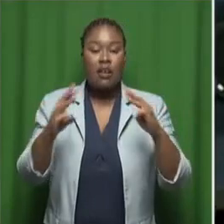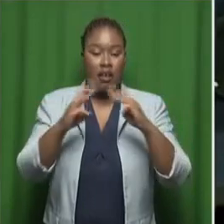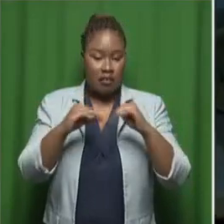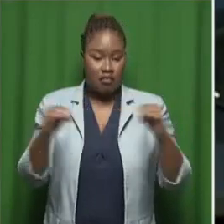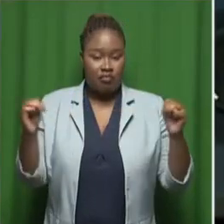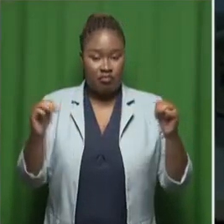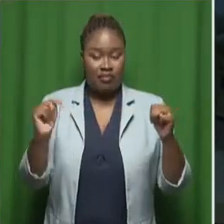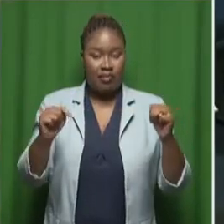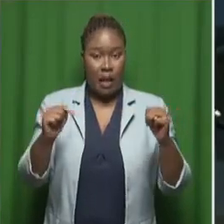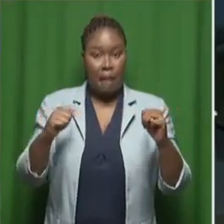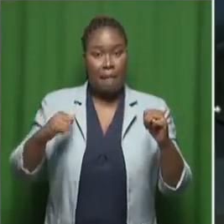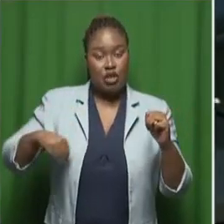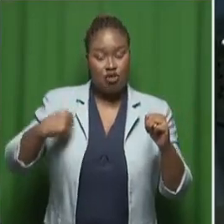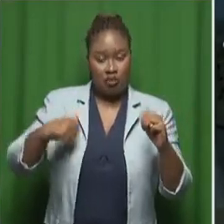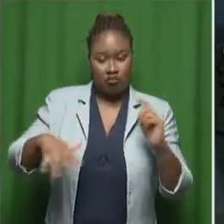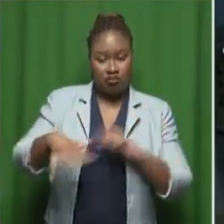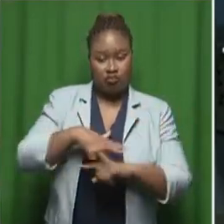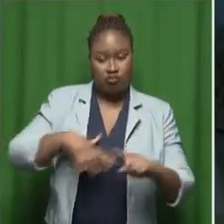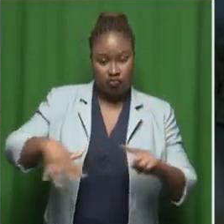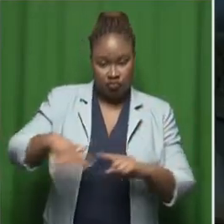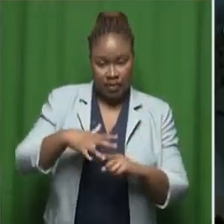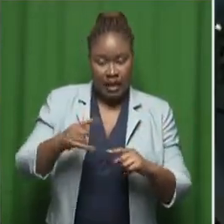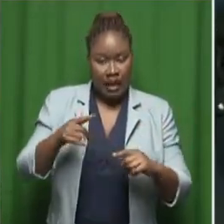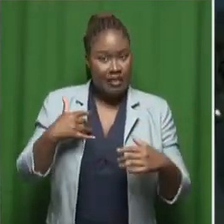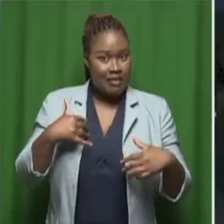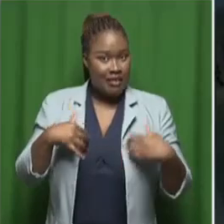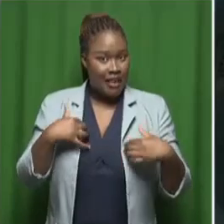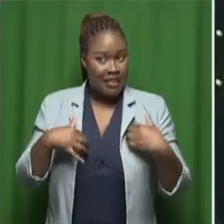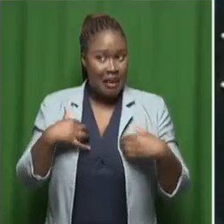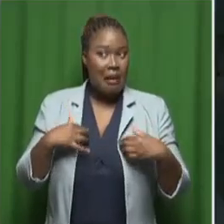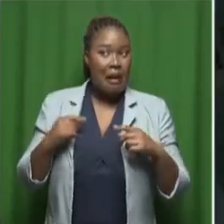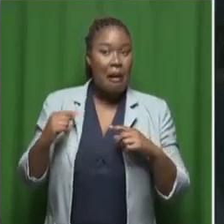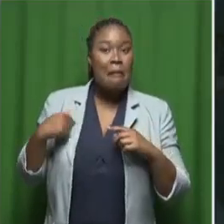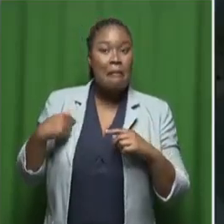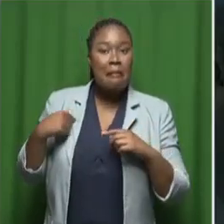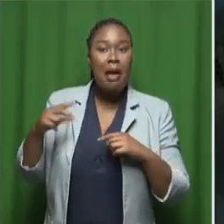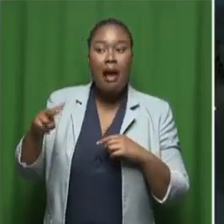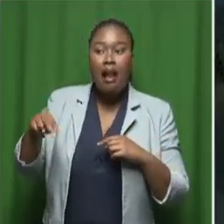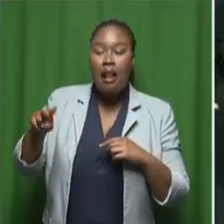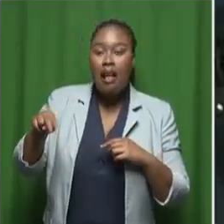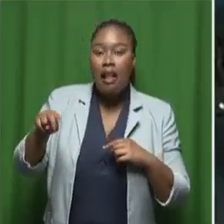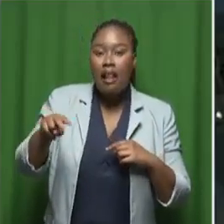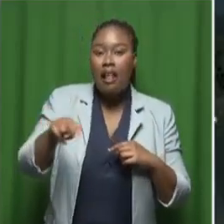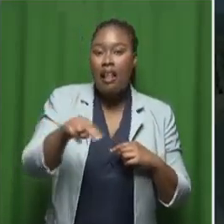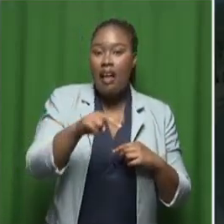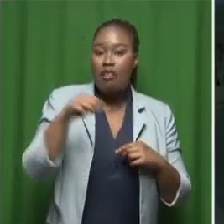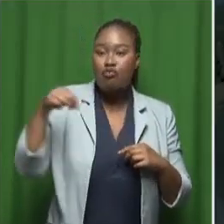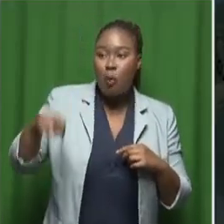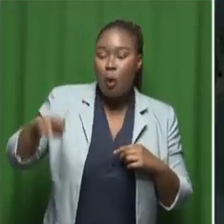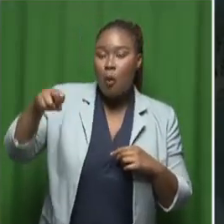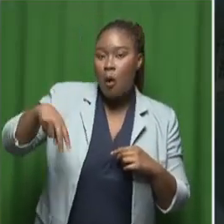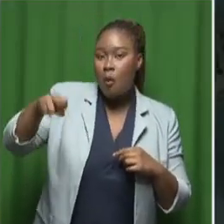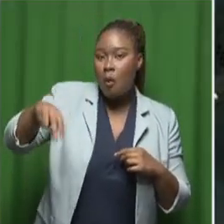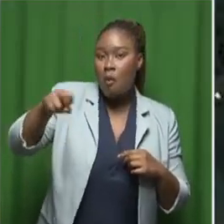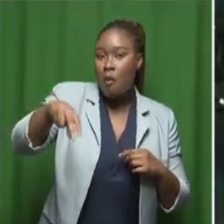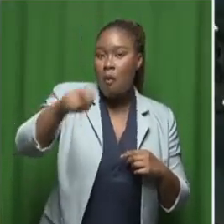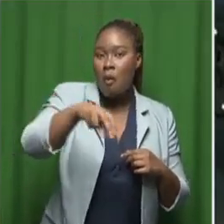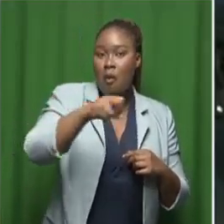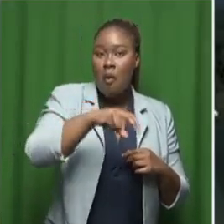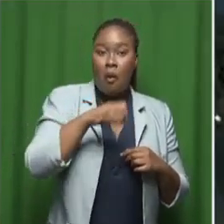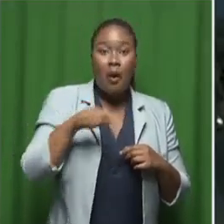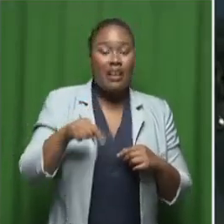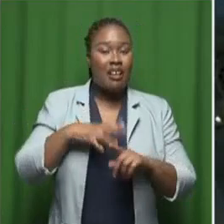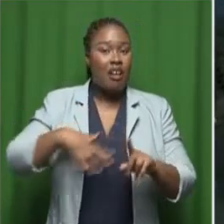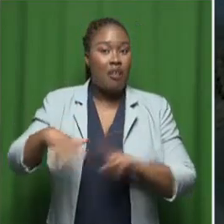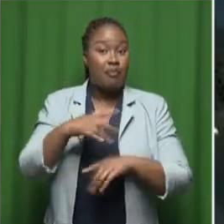I'll tell you what, it's been quite exciting just taking a walk through here at the Free State Investment Conference. It is the